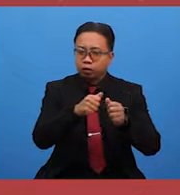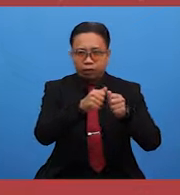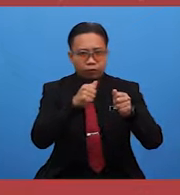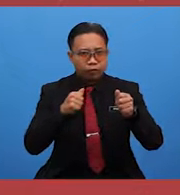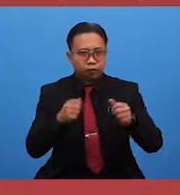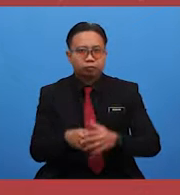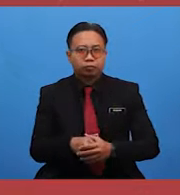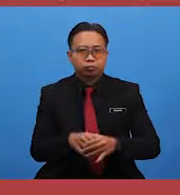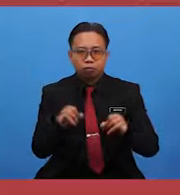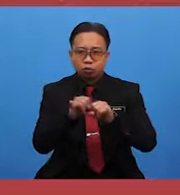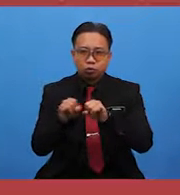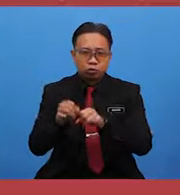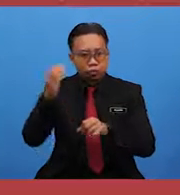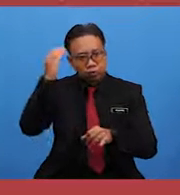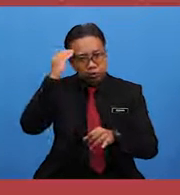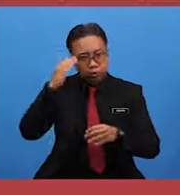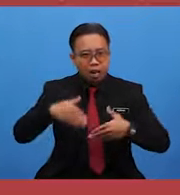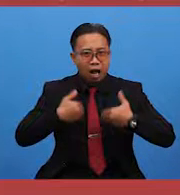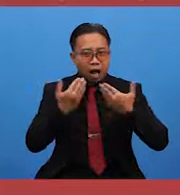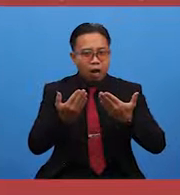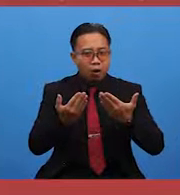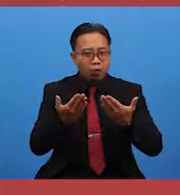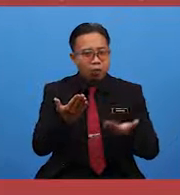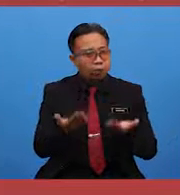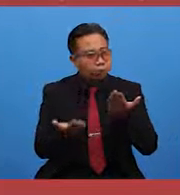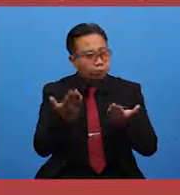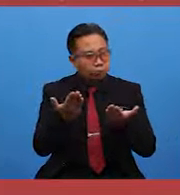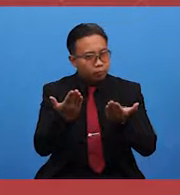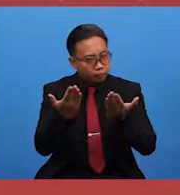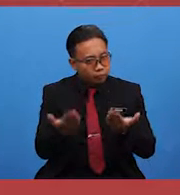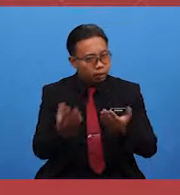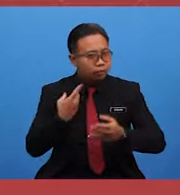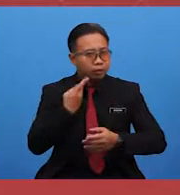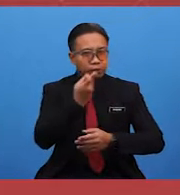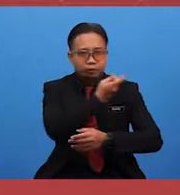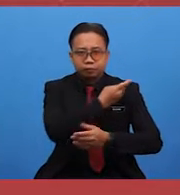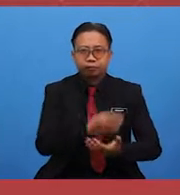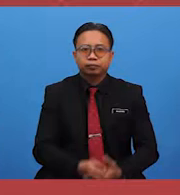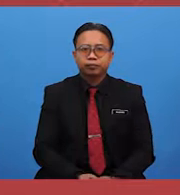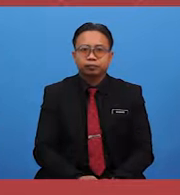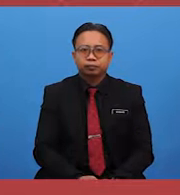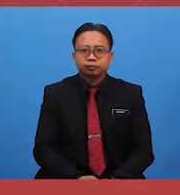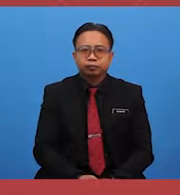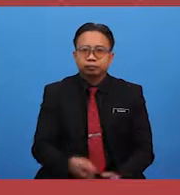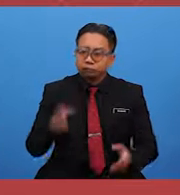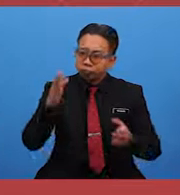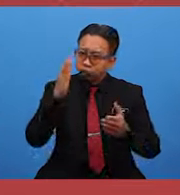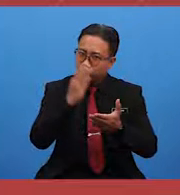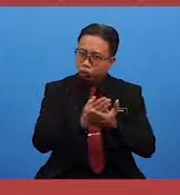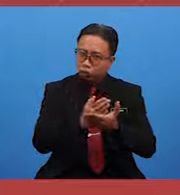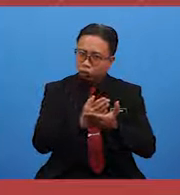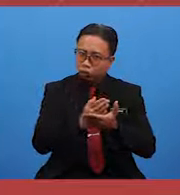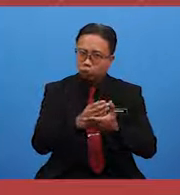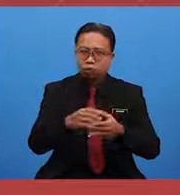We should also know our ideal weight and exercise regularly. Cutting down on food and binging